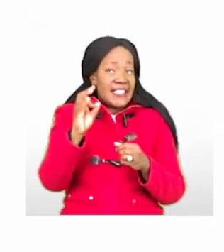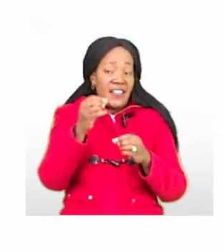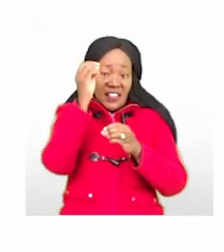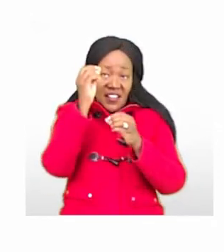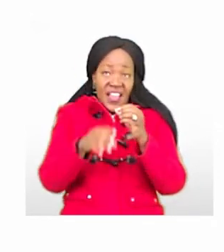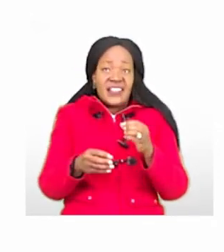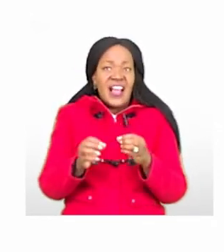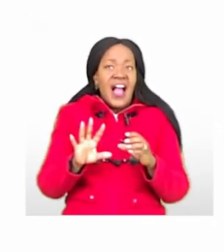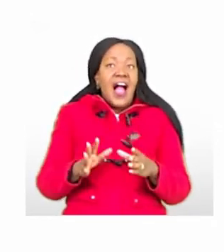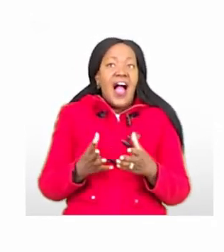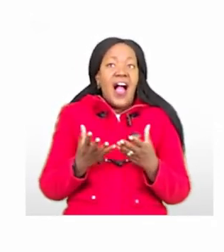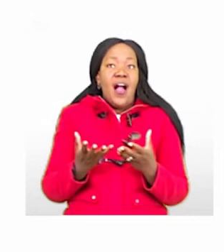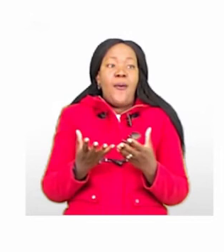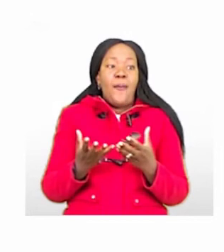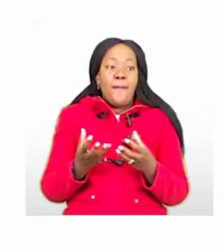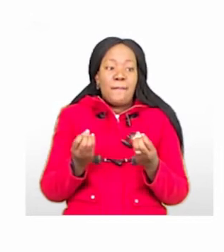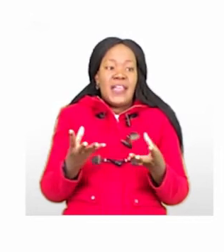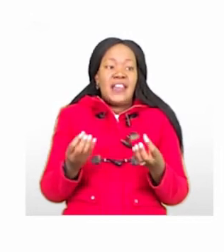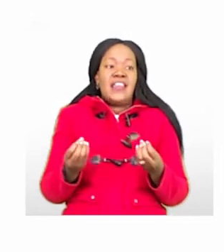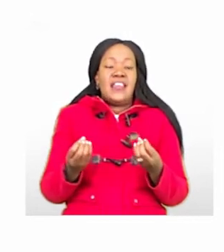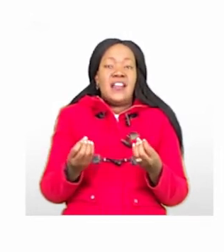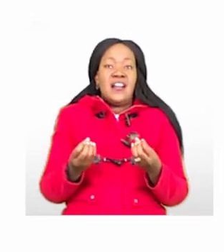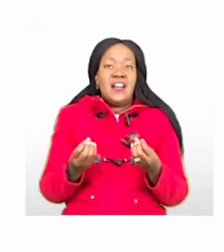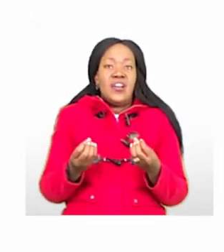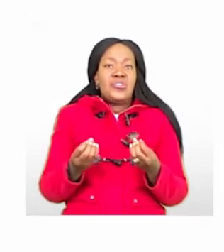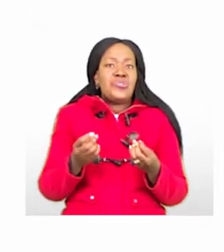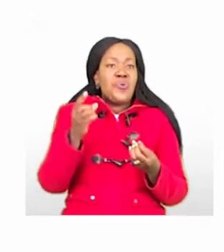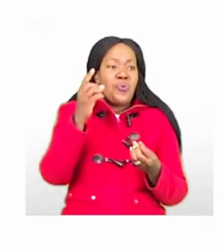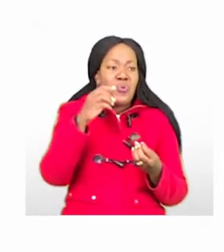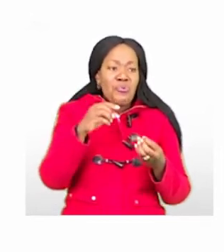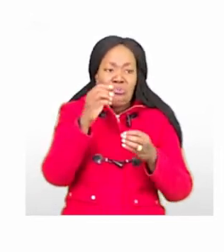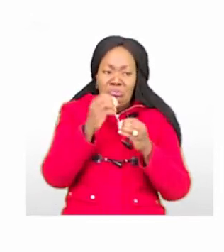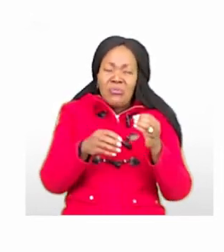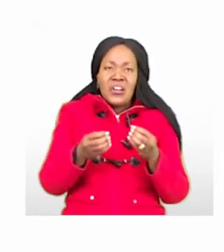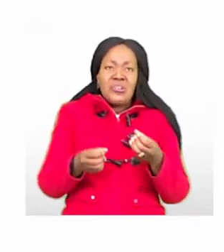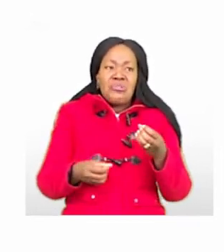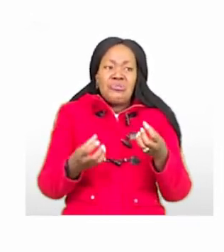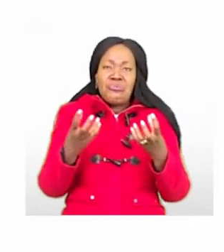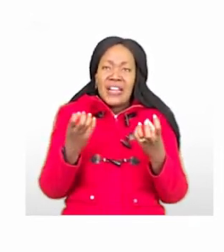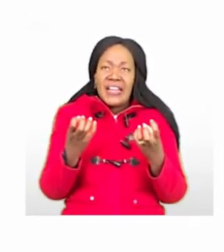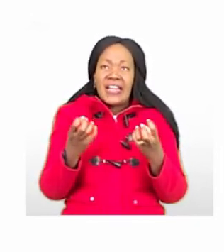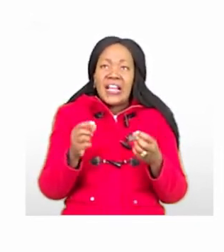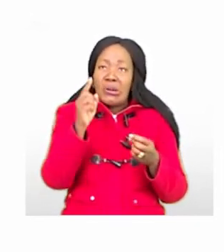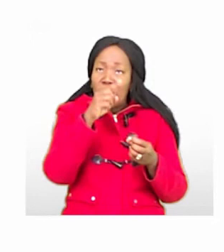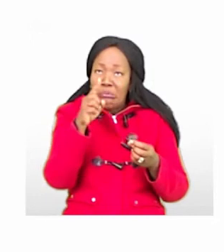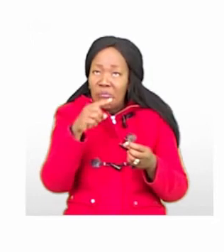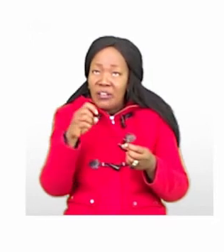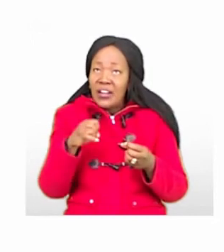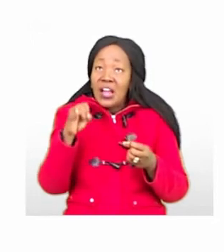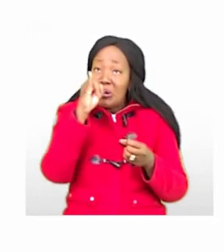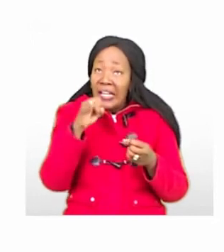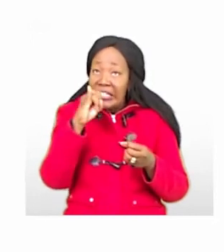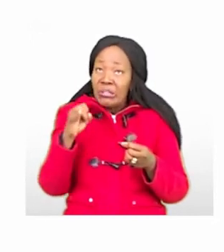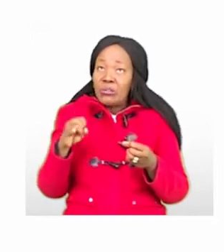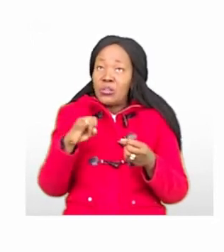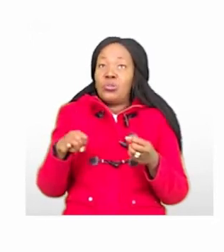How many more eggs do you draw to make 7? The best thing that you can do is